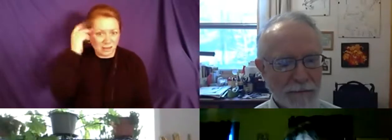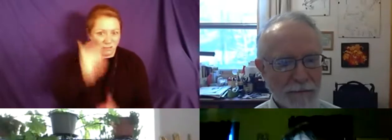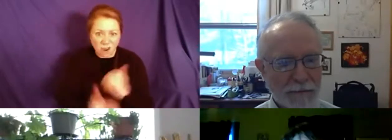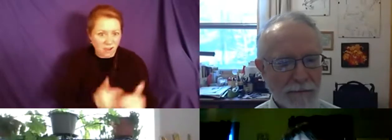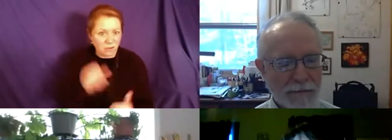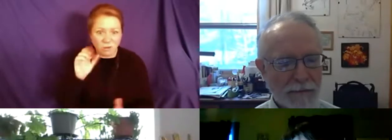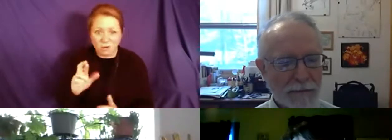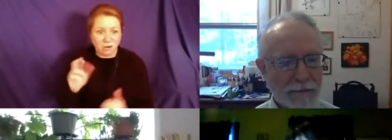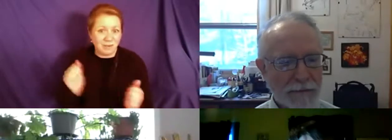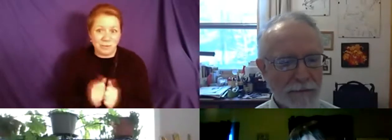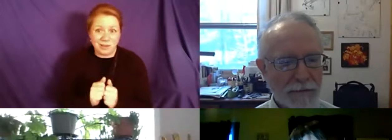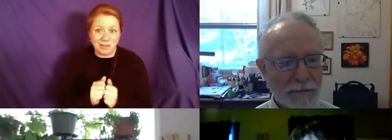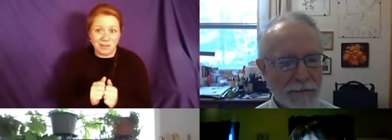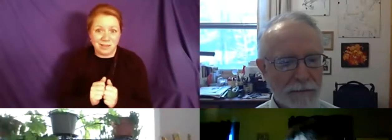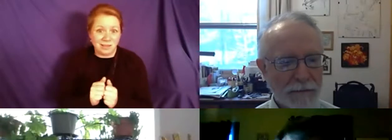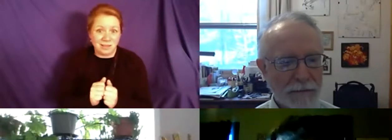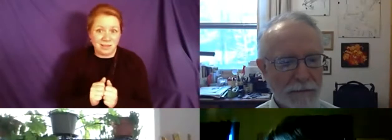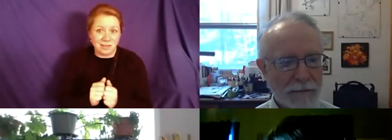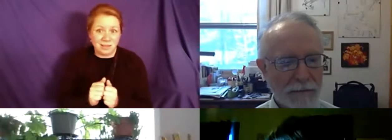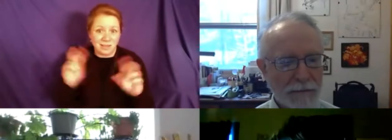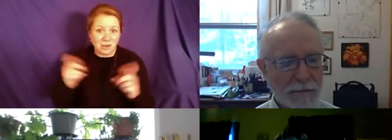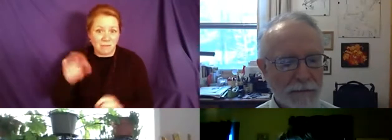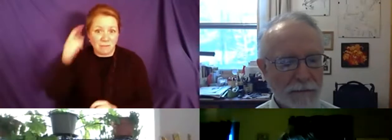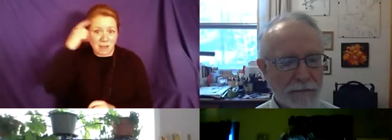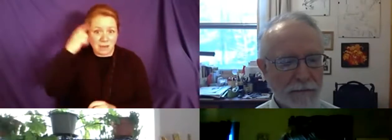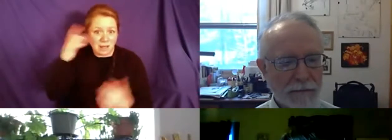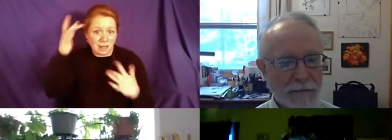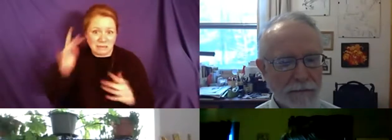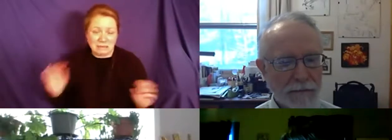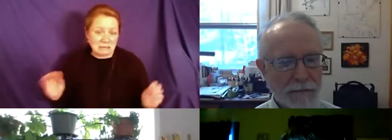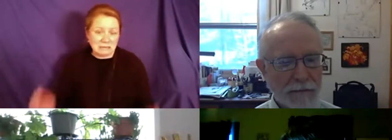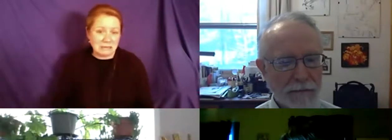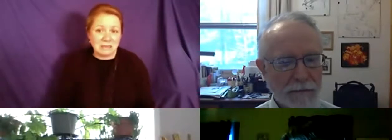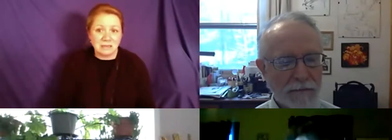in the issue of mental illness.